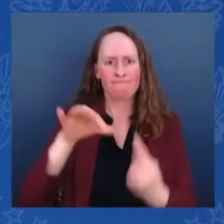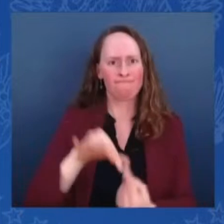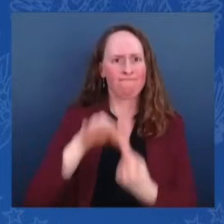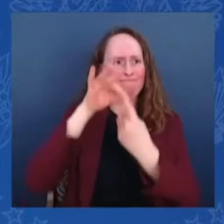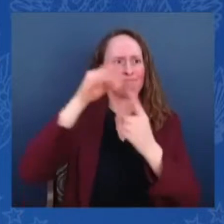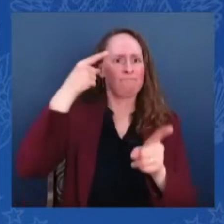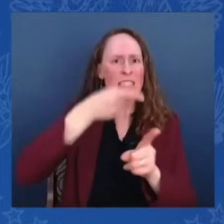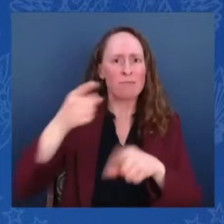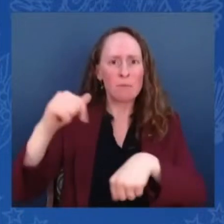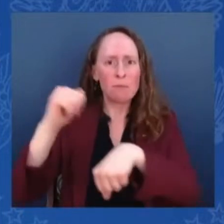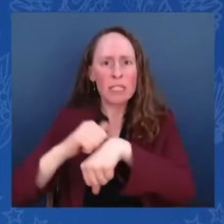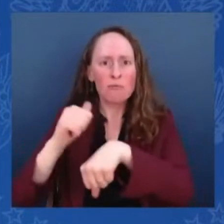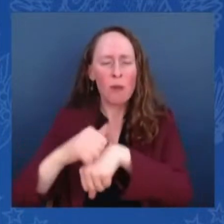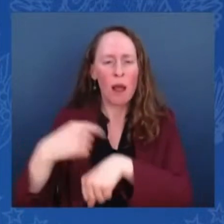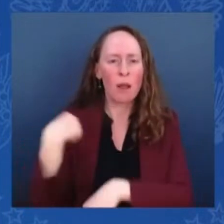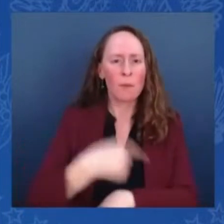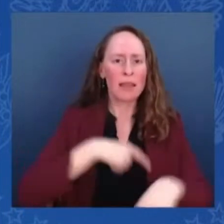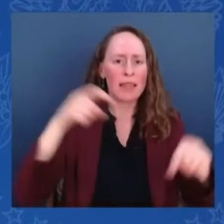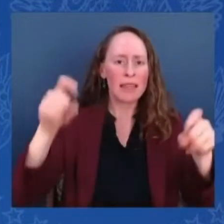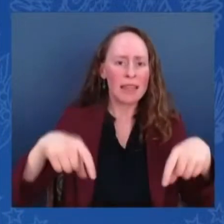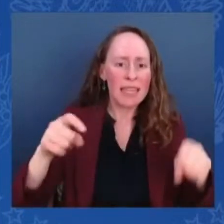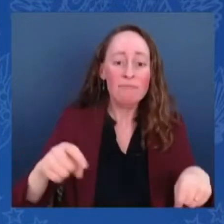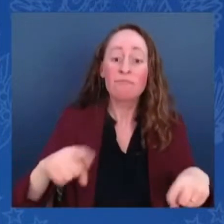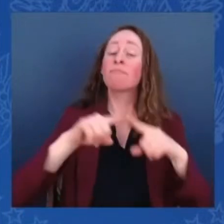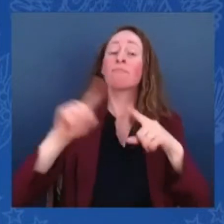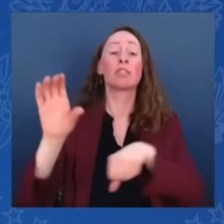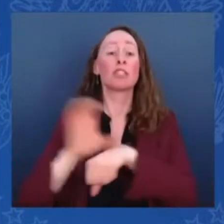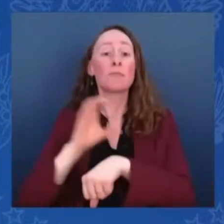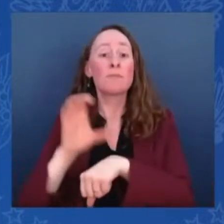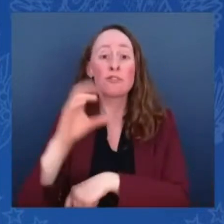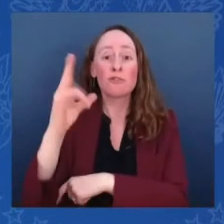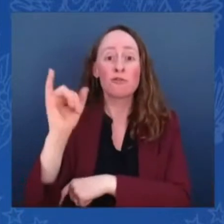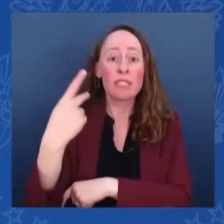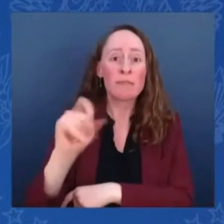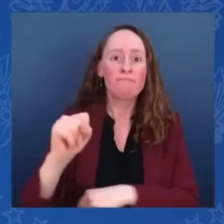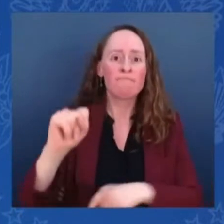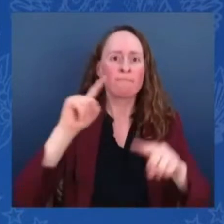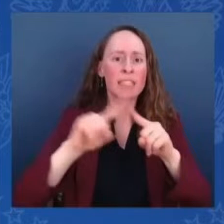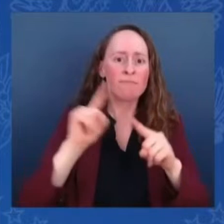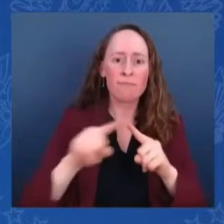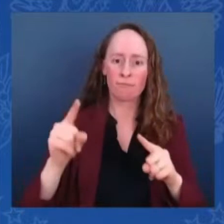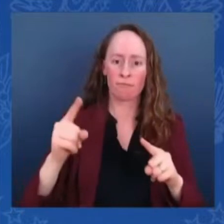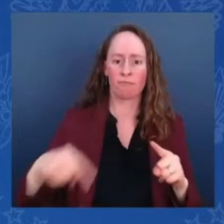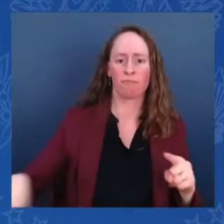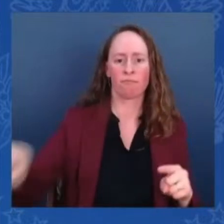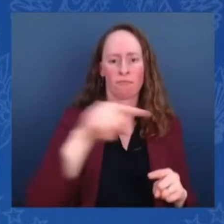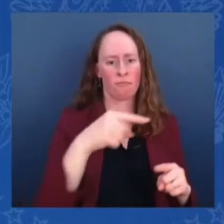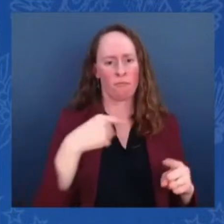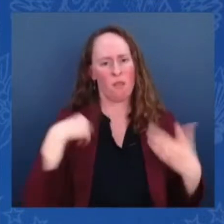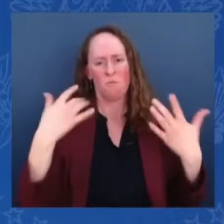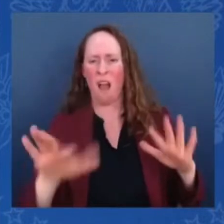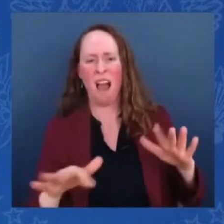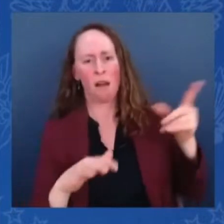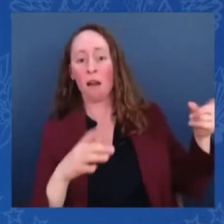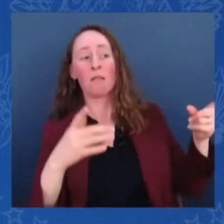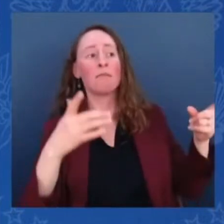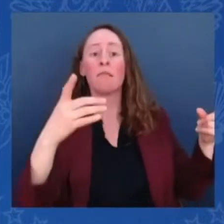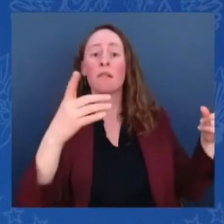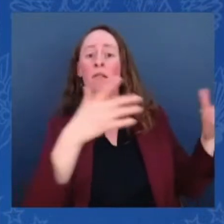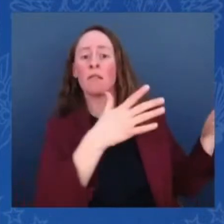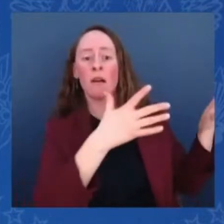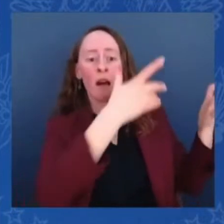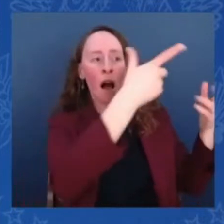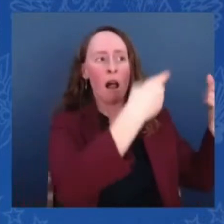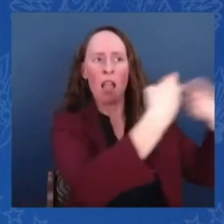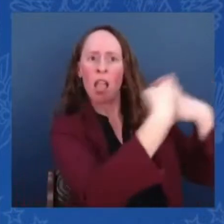and semiconductors. China used to control the supply chains in these materials, but not for